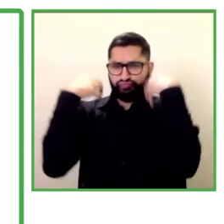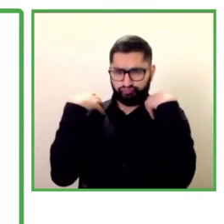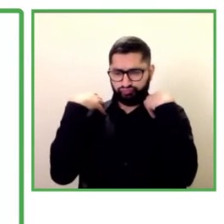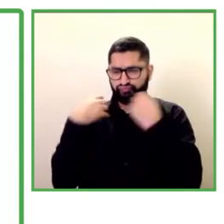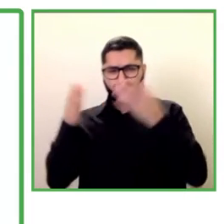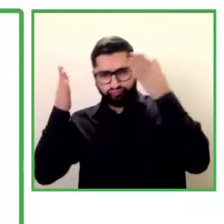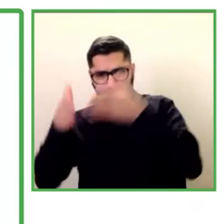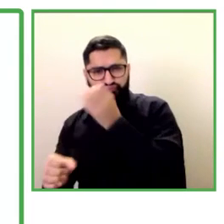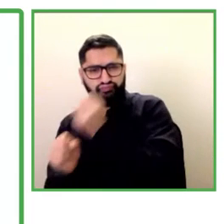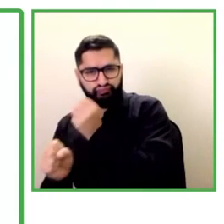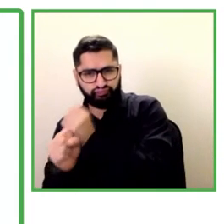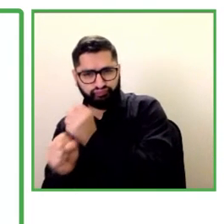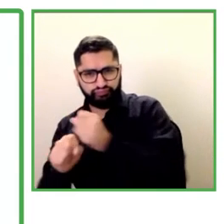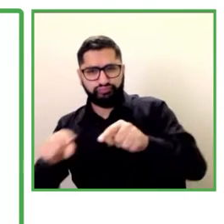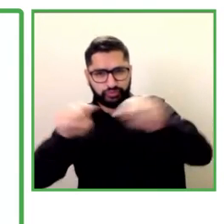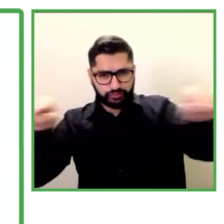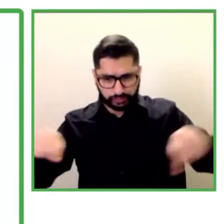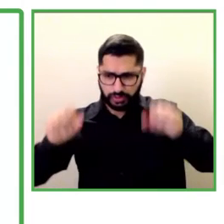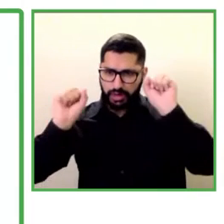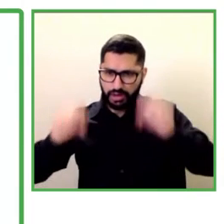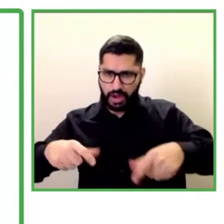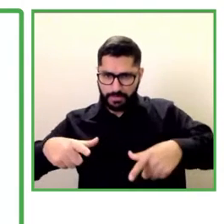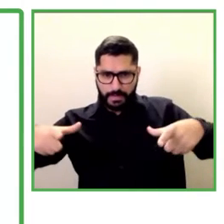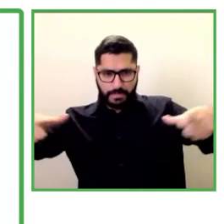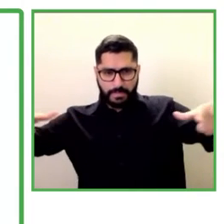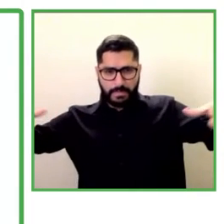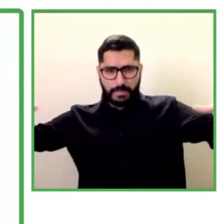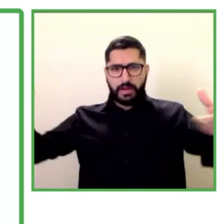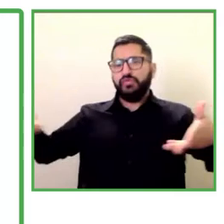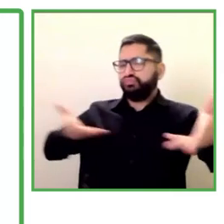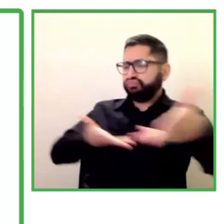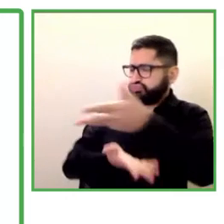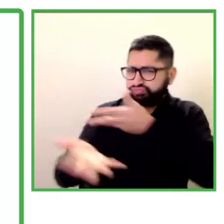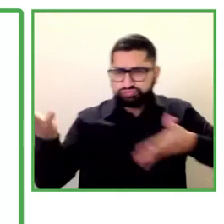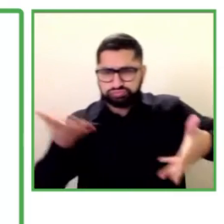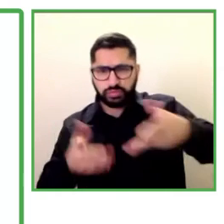role, but involving